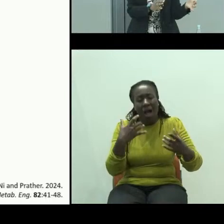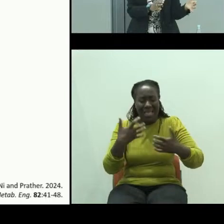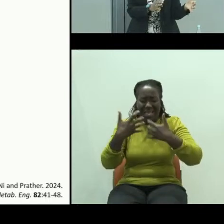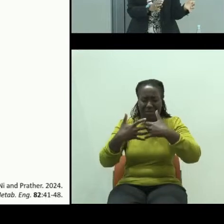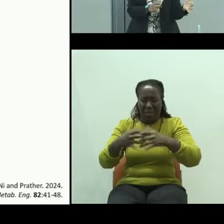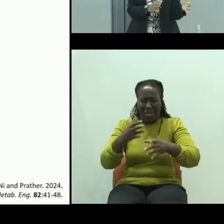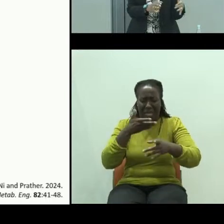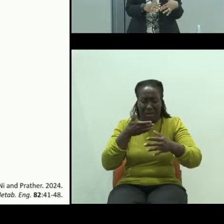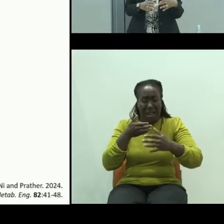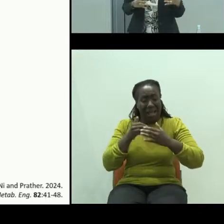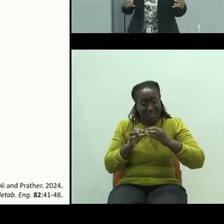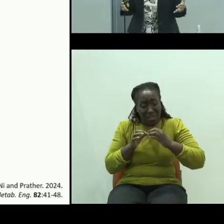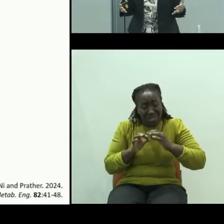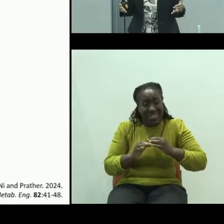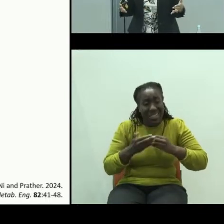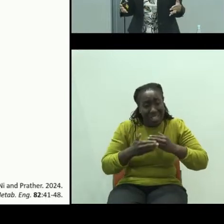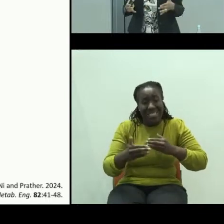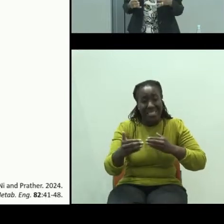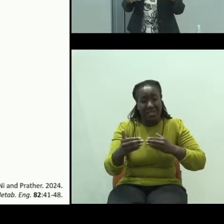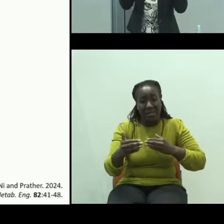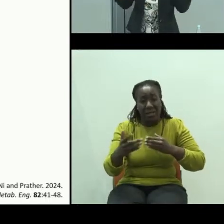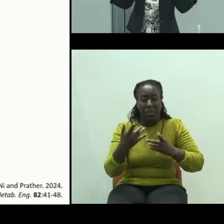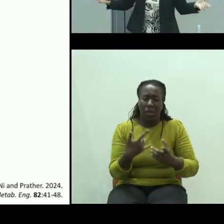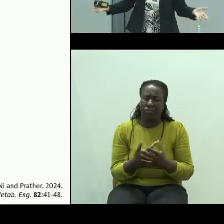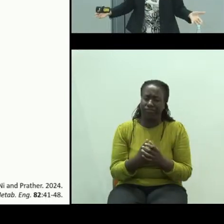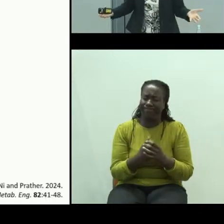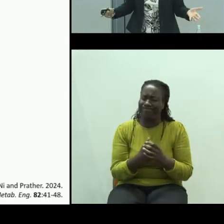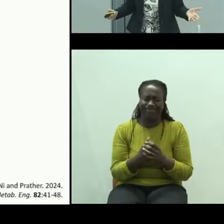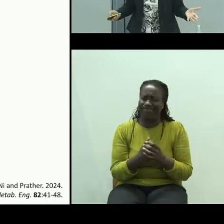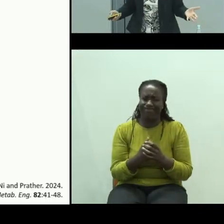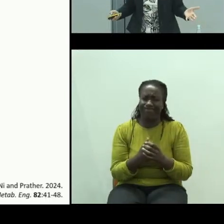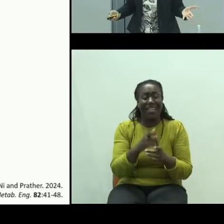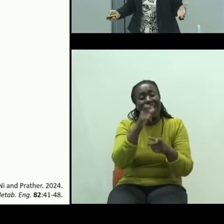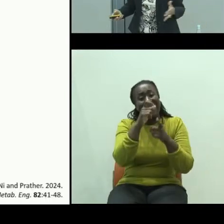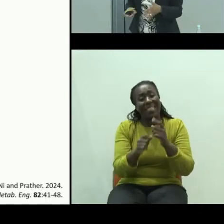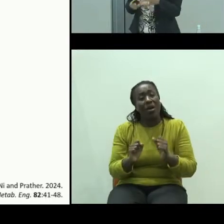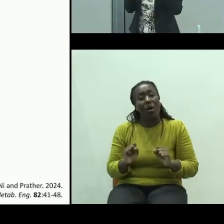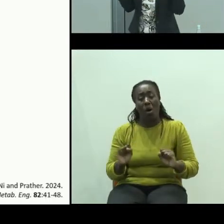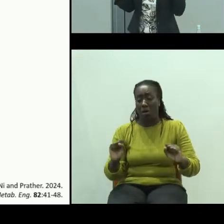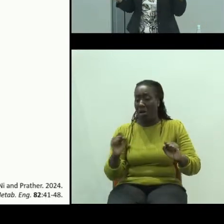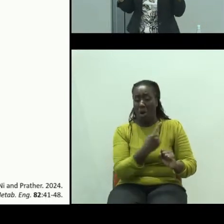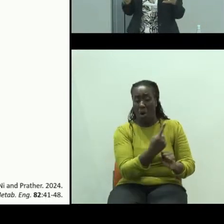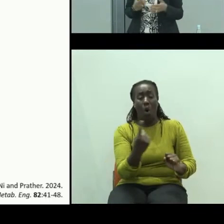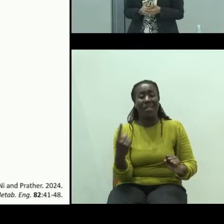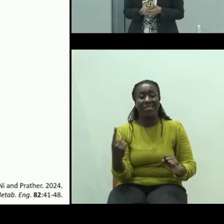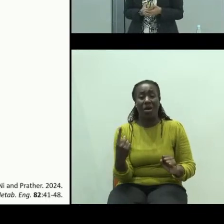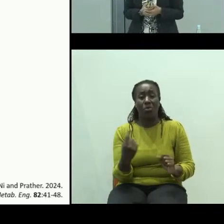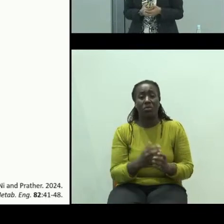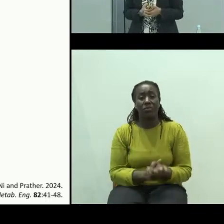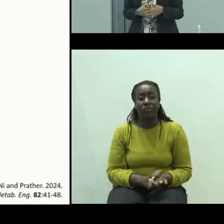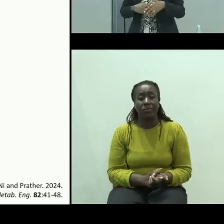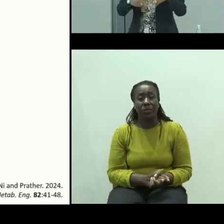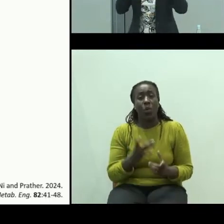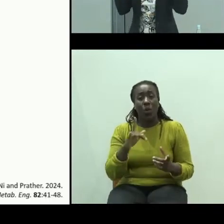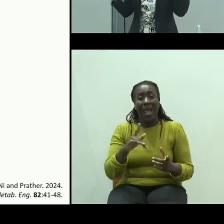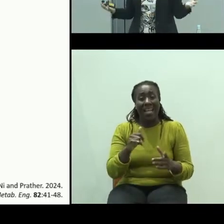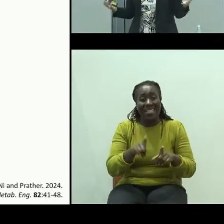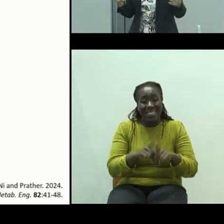input was variable. And it turns out it did that on its own. We got essentially consistent